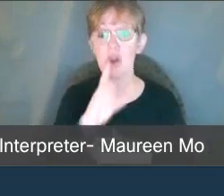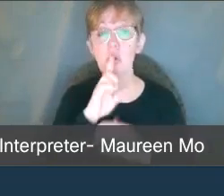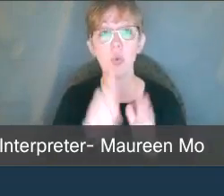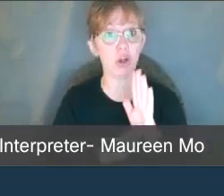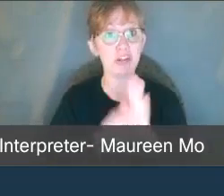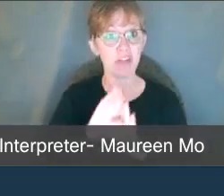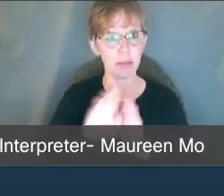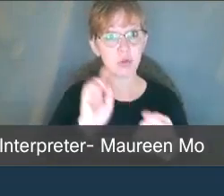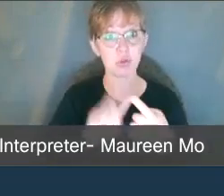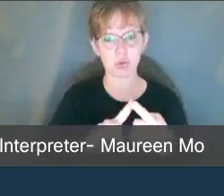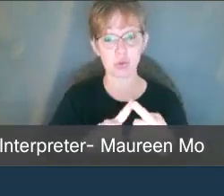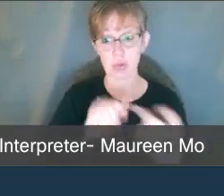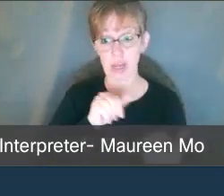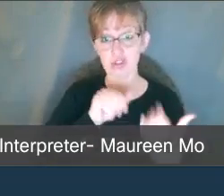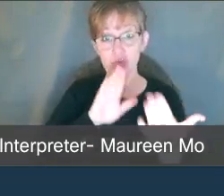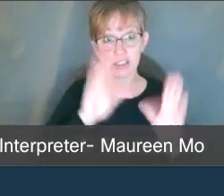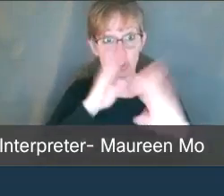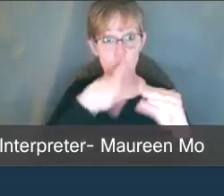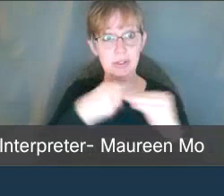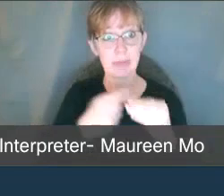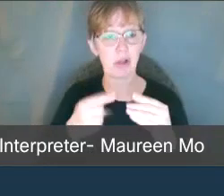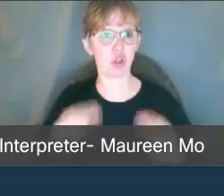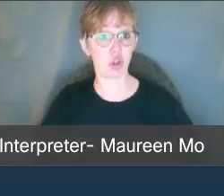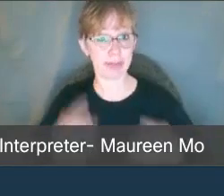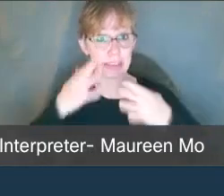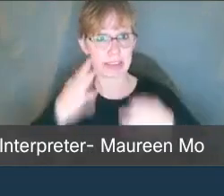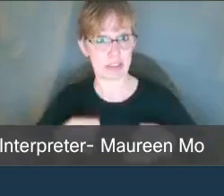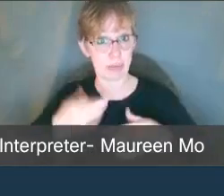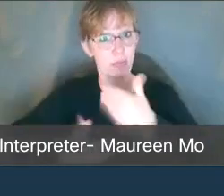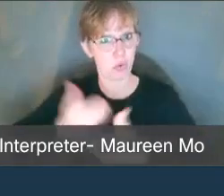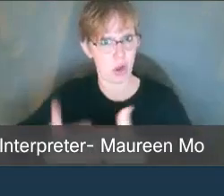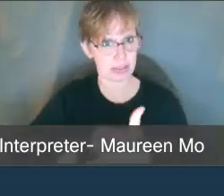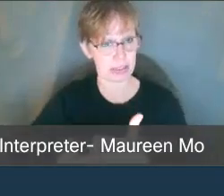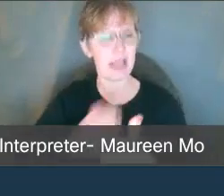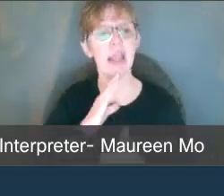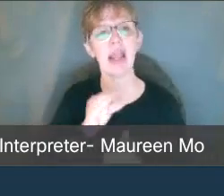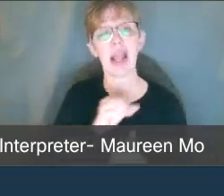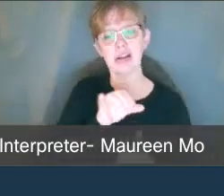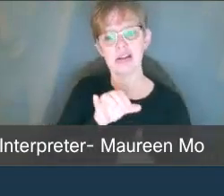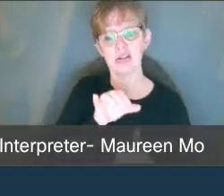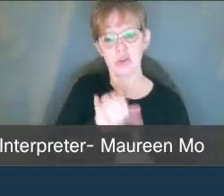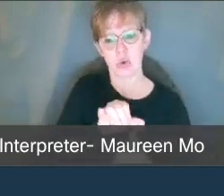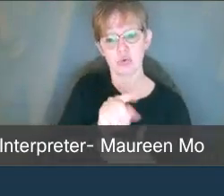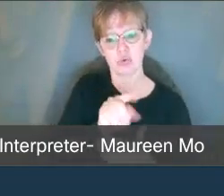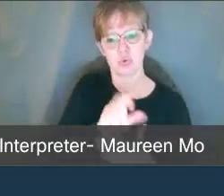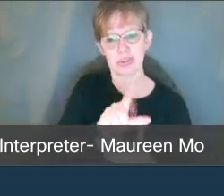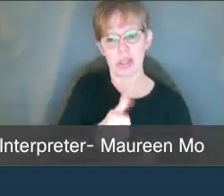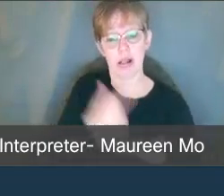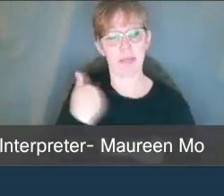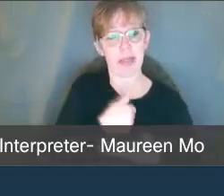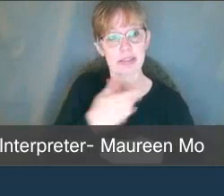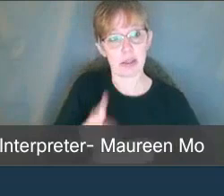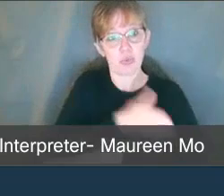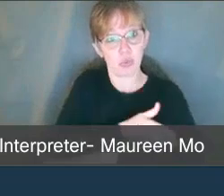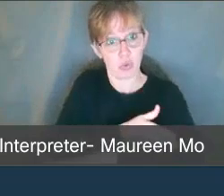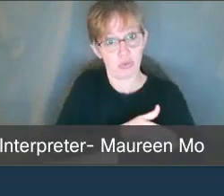to address concerns of human decision-making, and they do improve upon and address those concerns, even if they can't eliminate all of